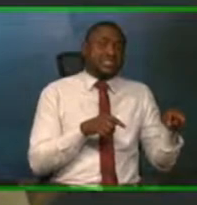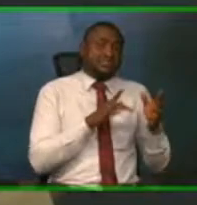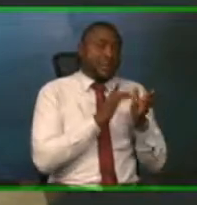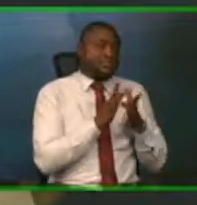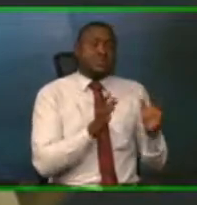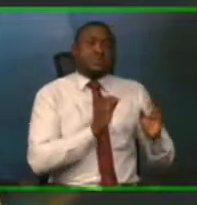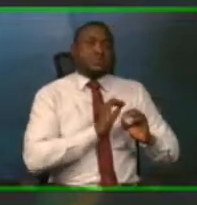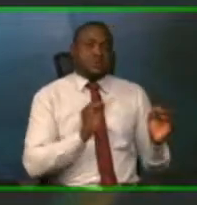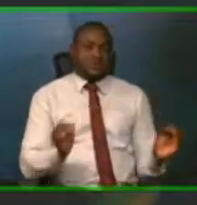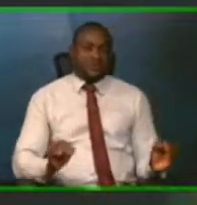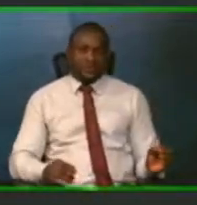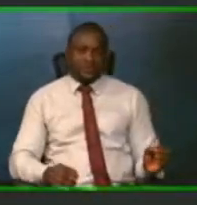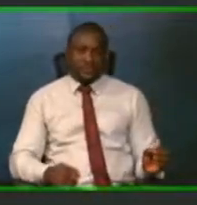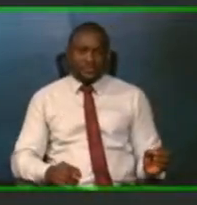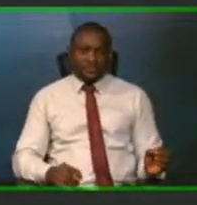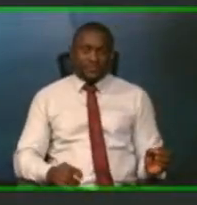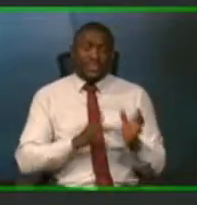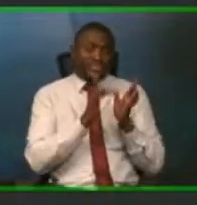realm of the spirit.